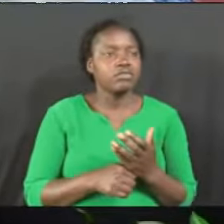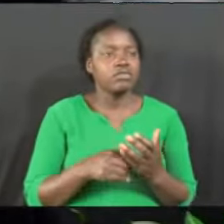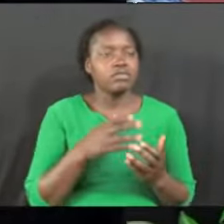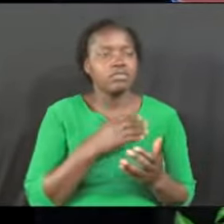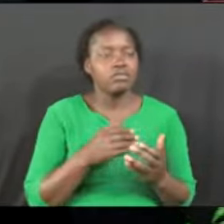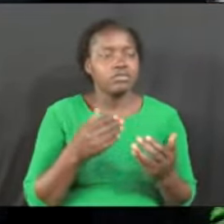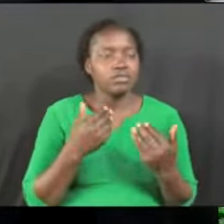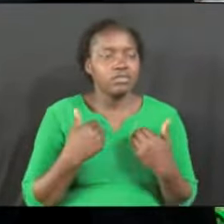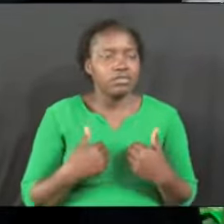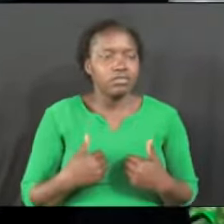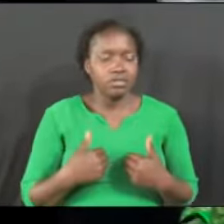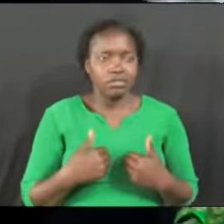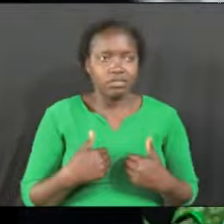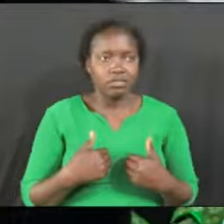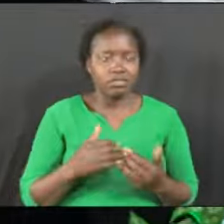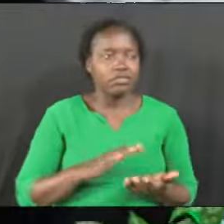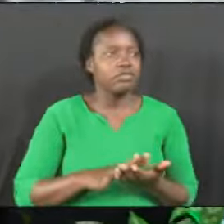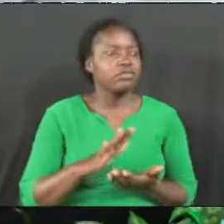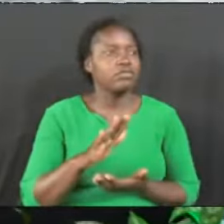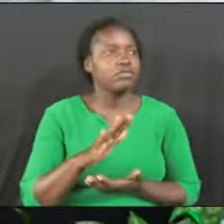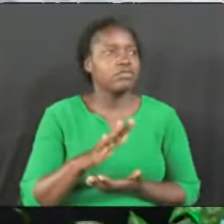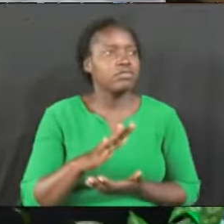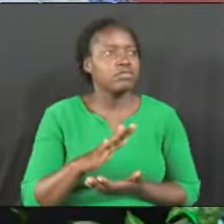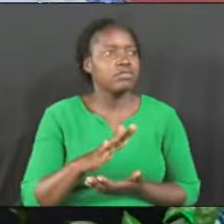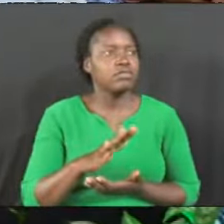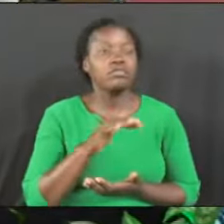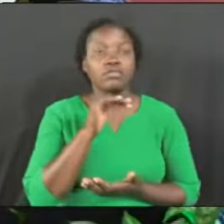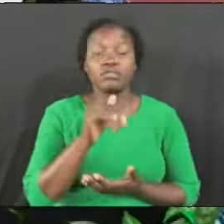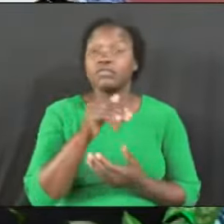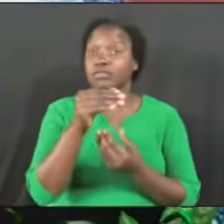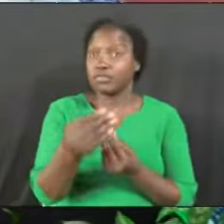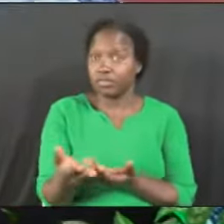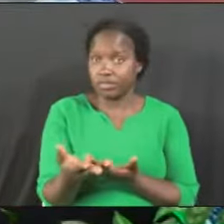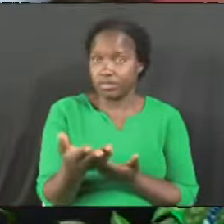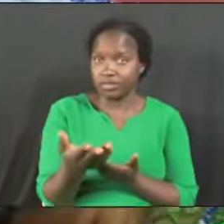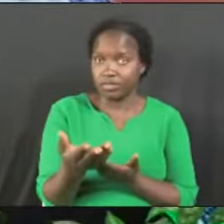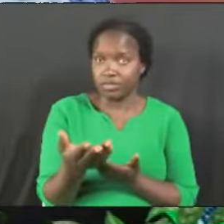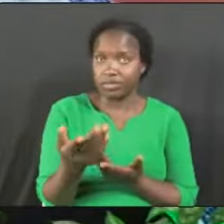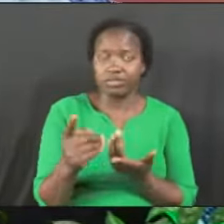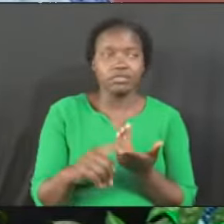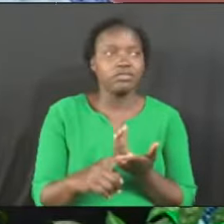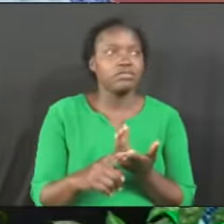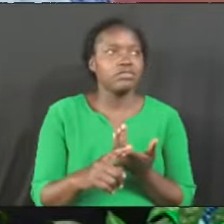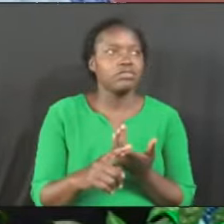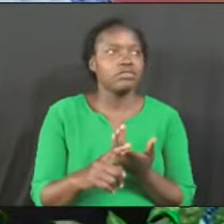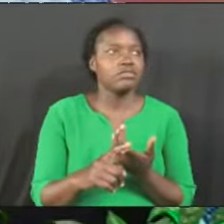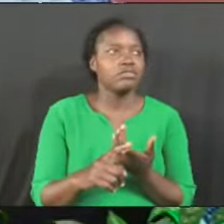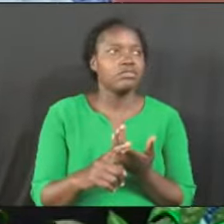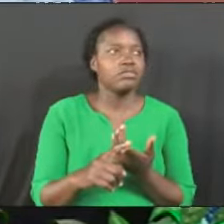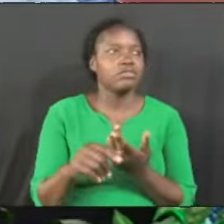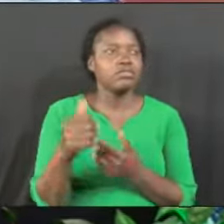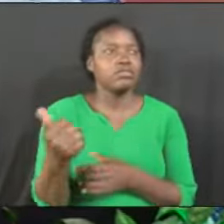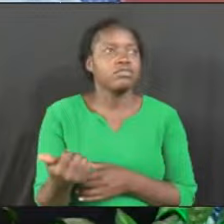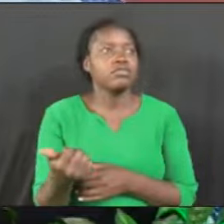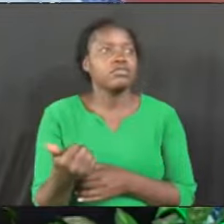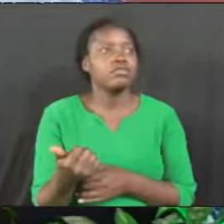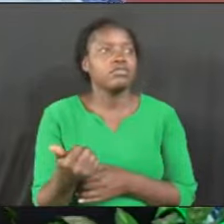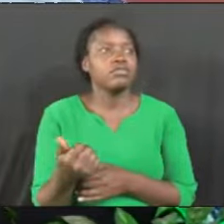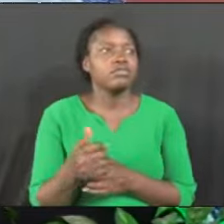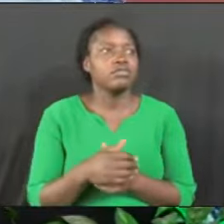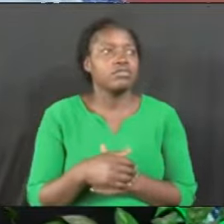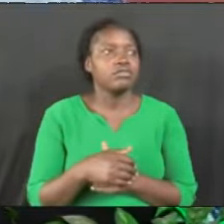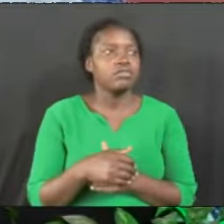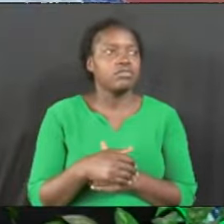my glory I will not give to another. In other